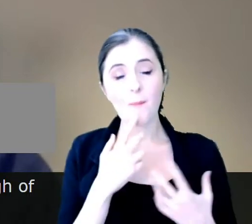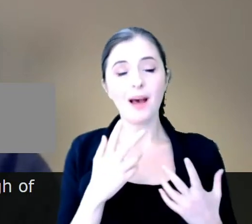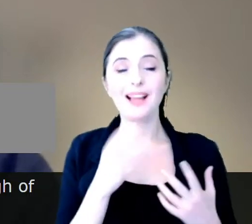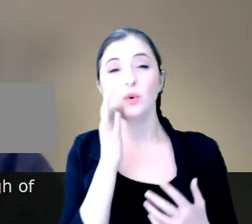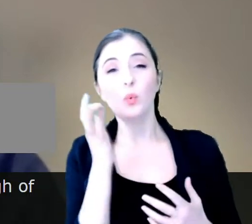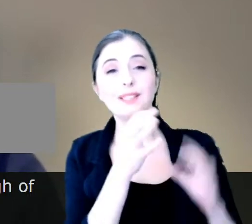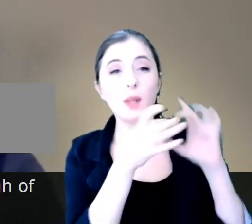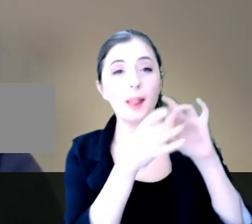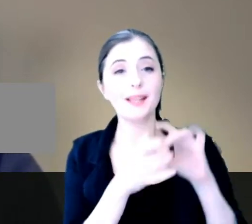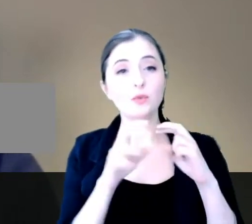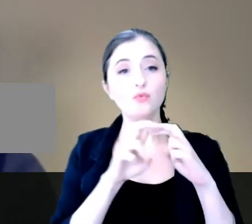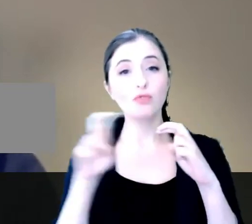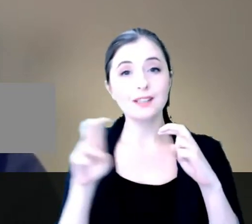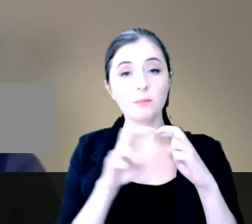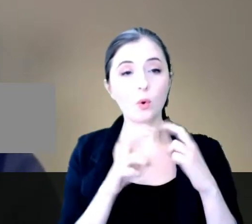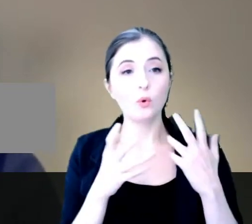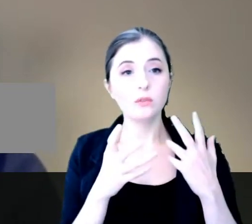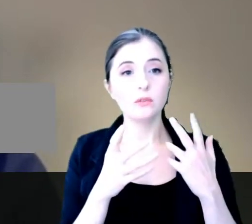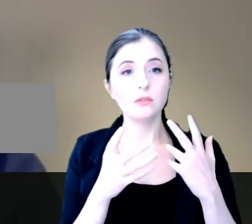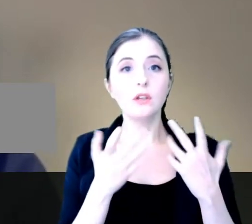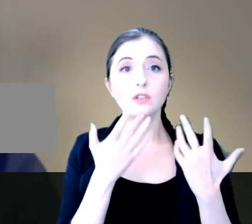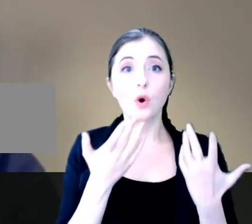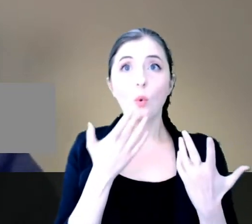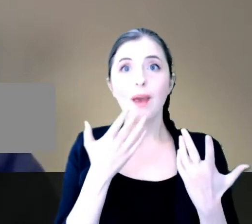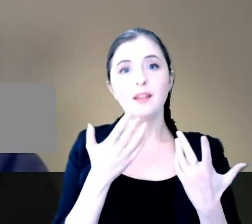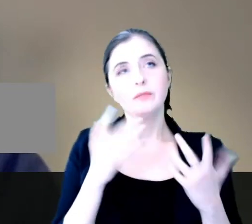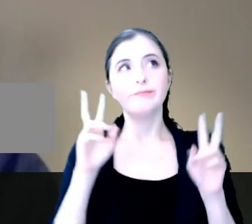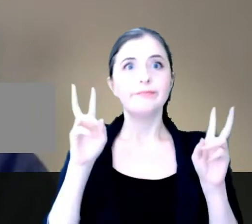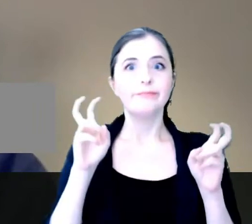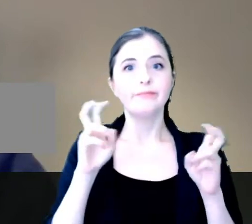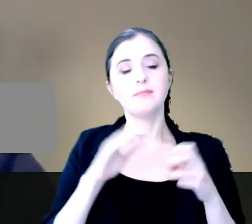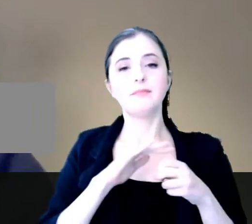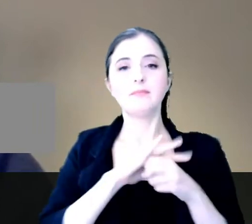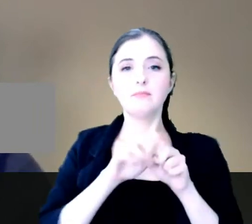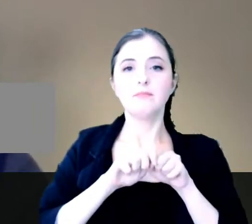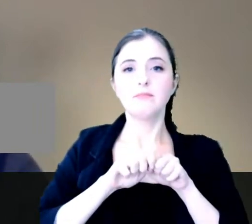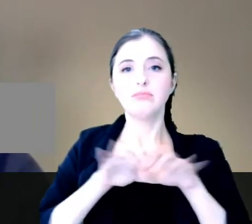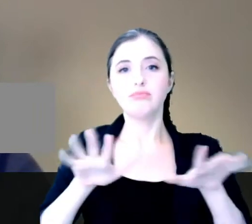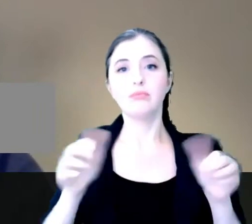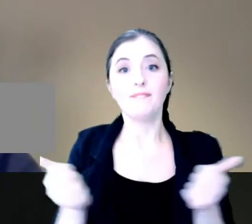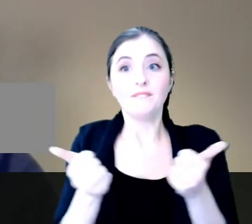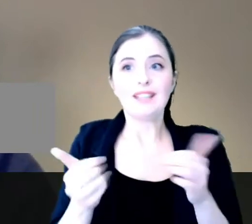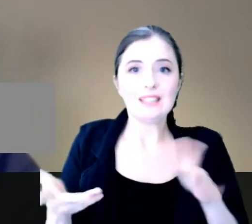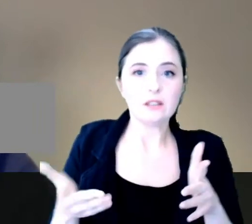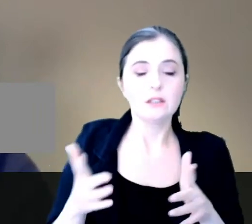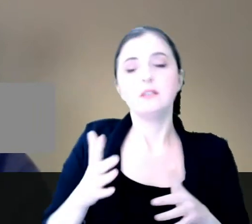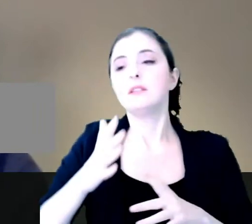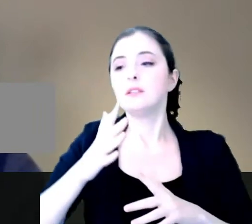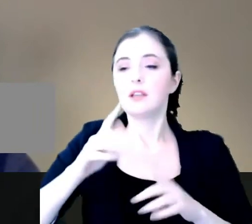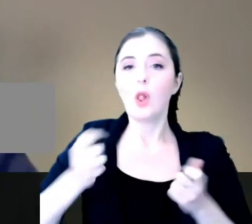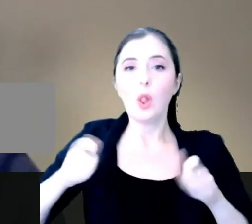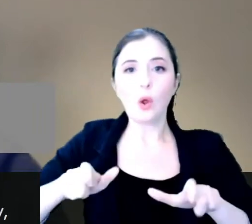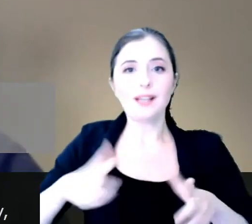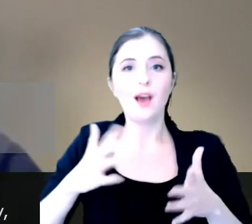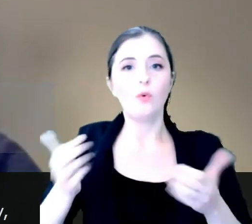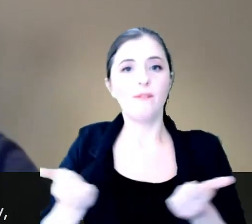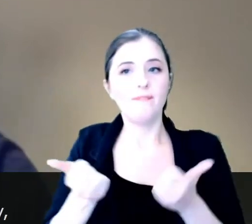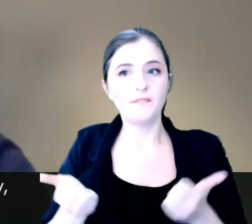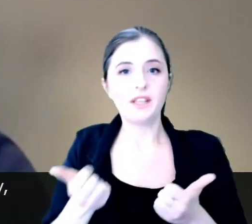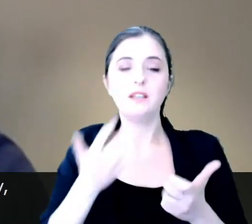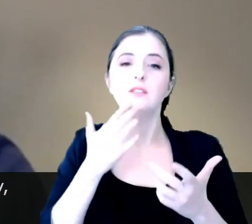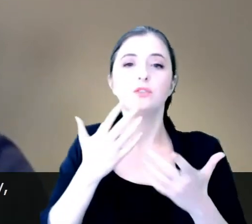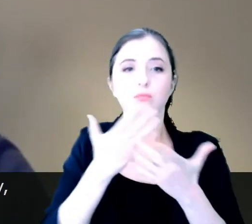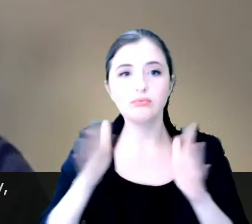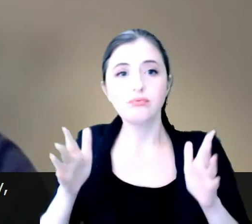when we reopen society, Londoners, I'm sure other Londoners do want to carry on using transport, but we really don't